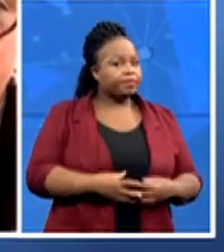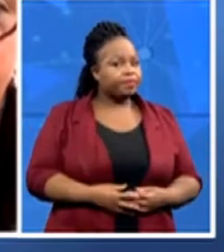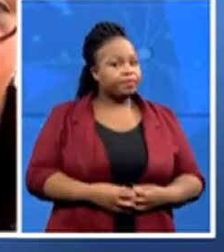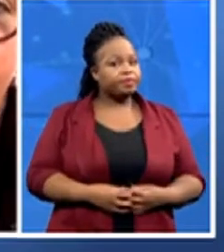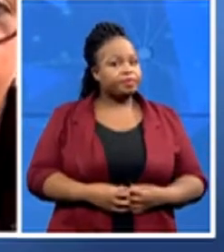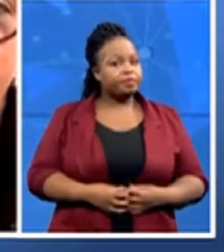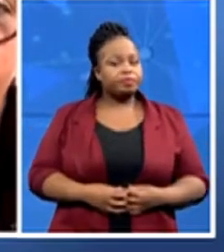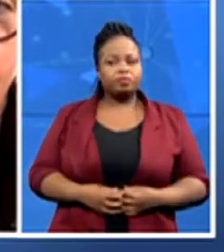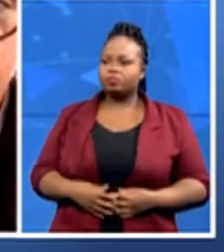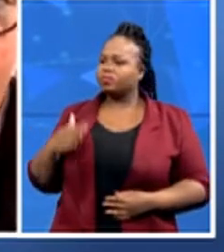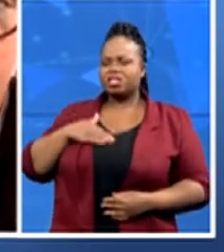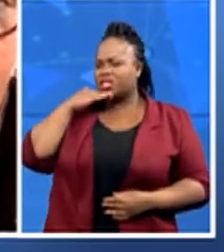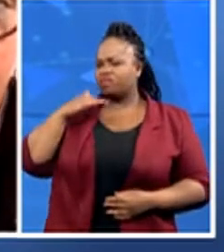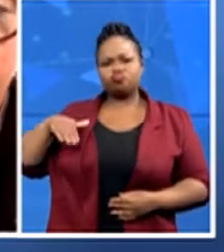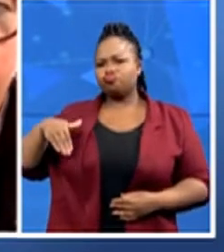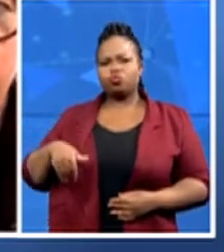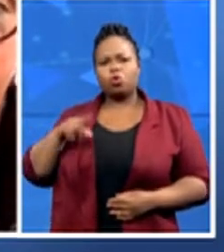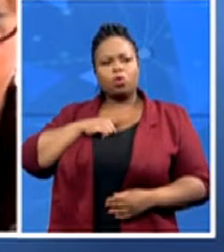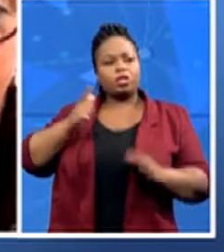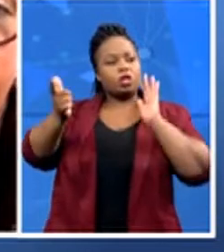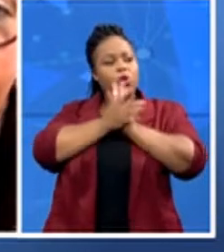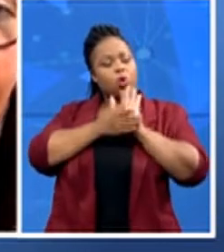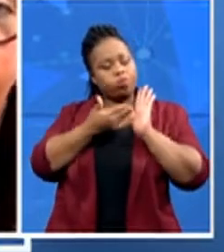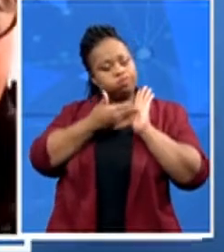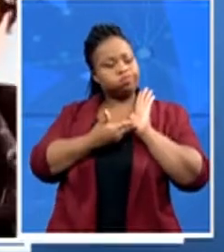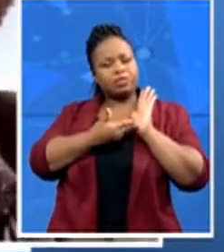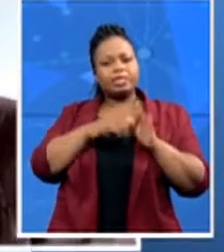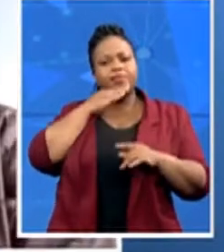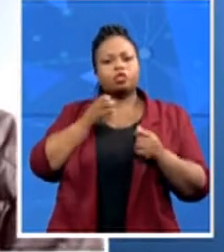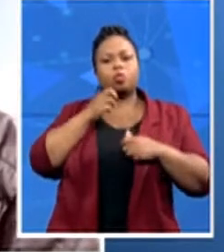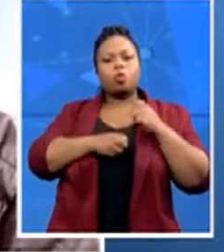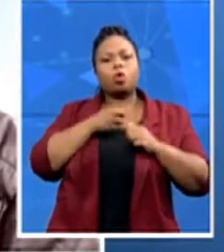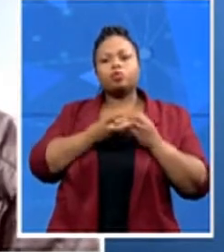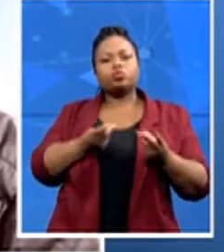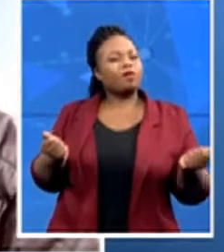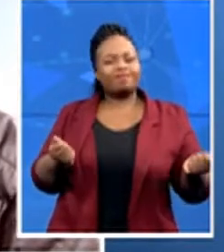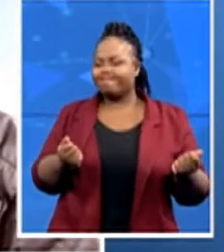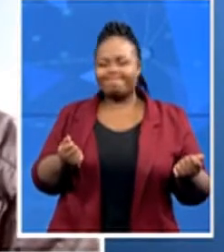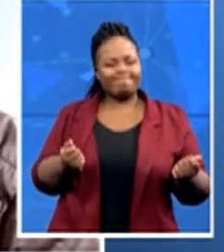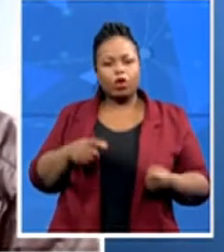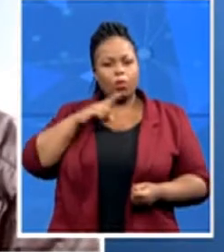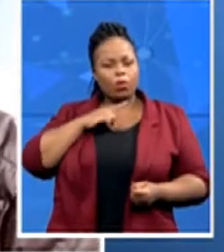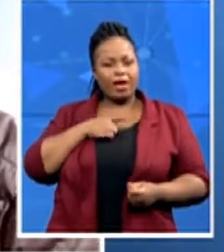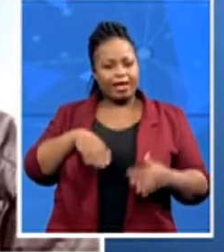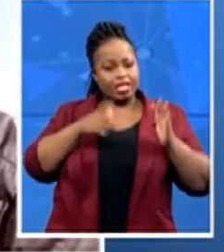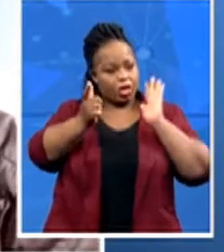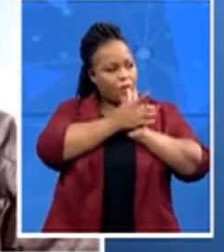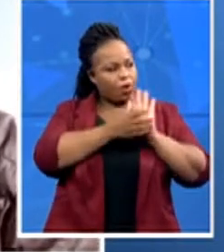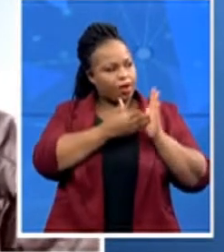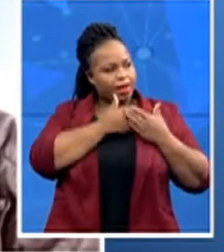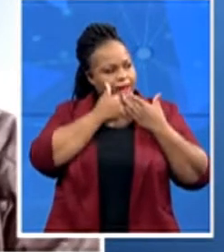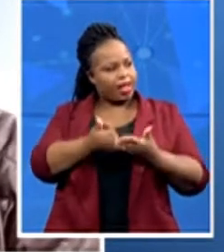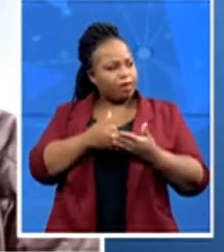laws themselves are not, they don't resolve the problem. They assist in all of us knowing that